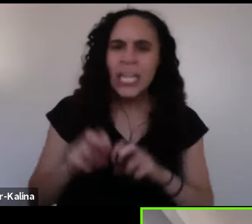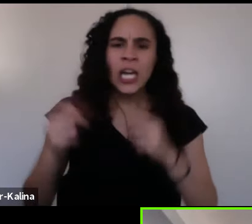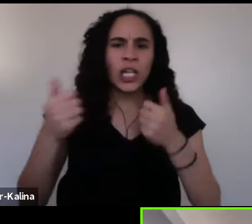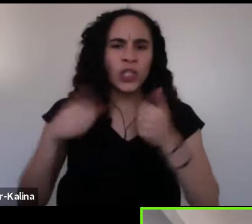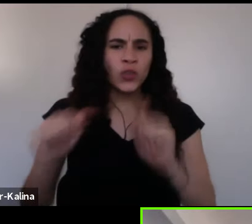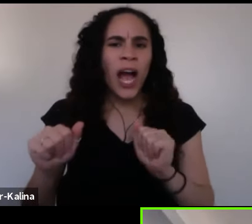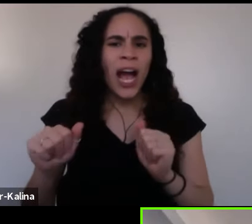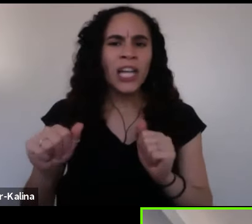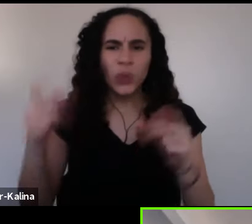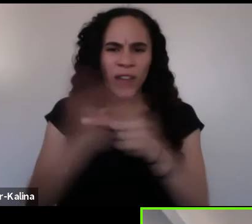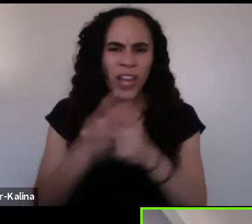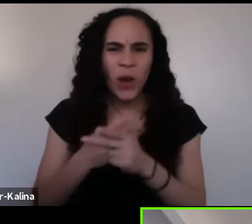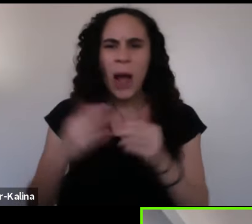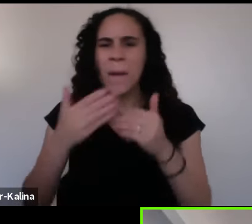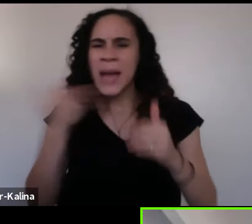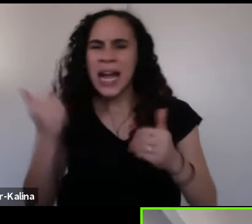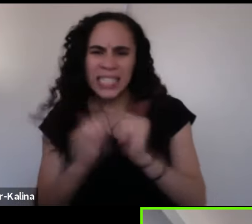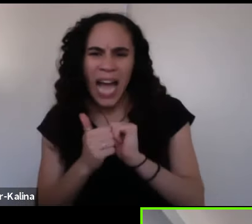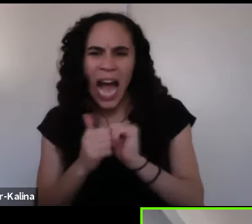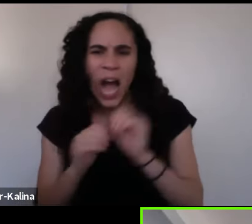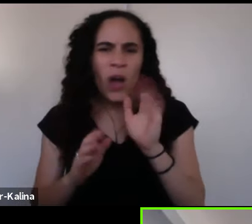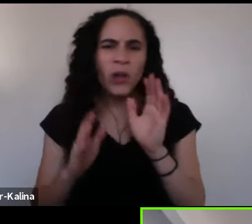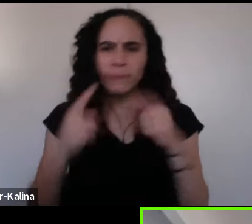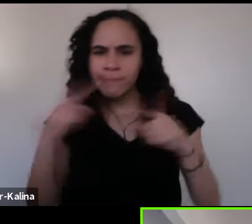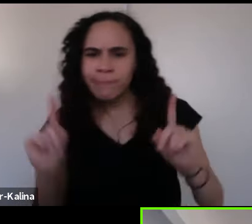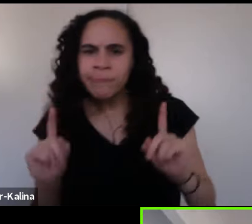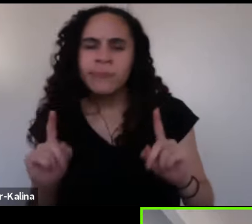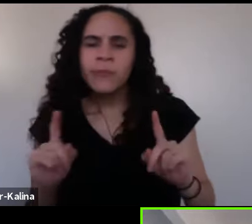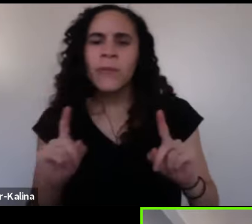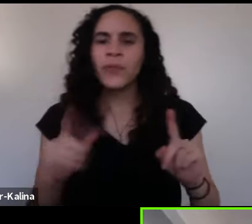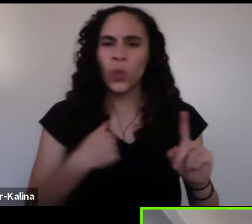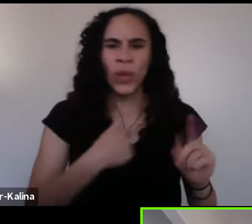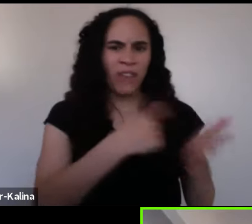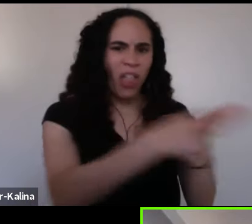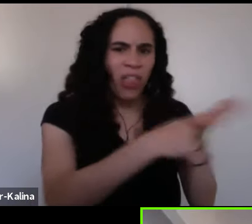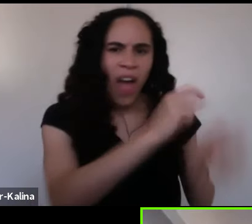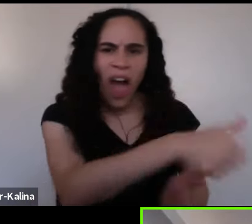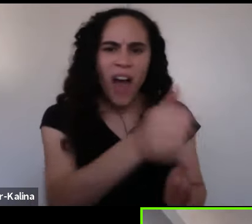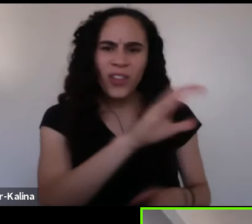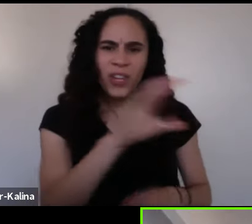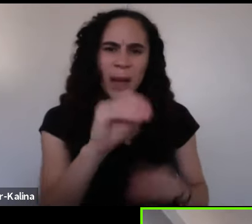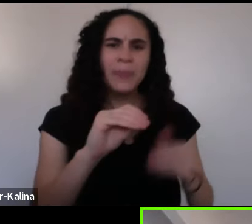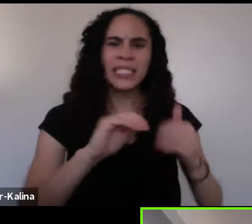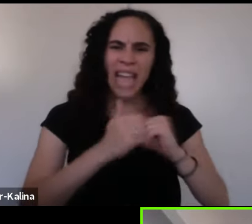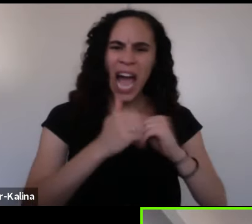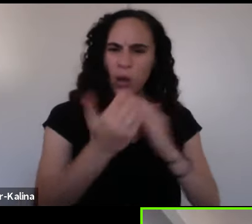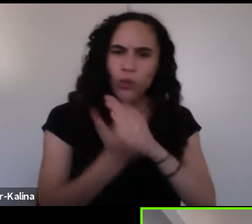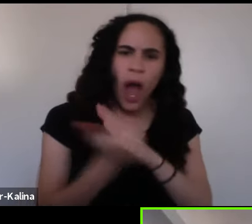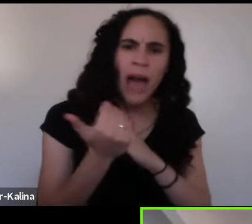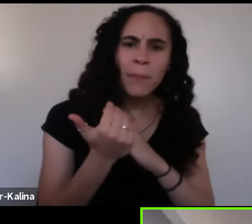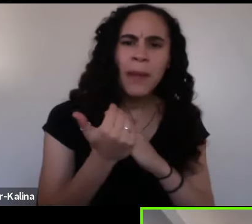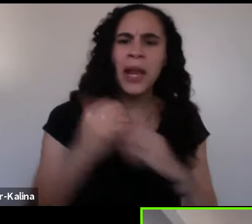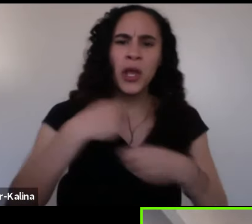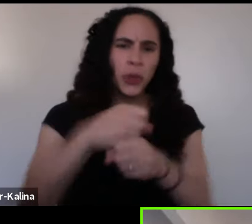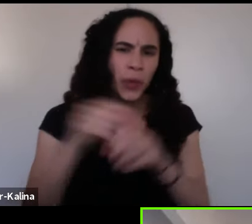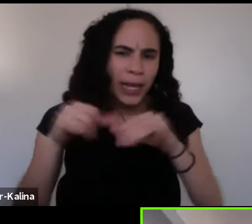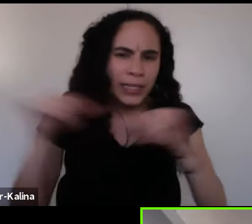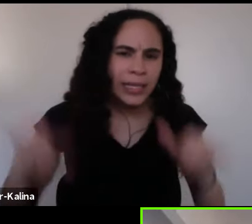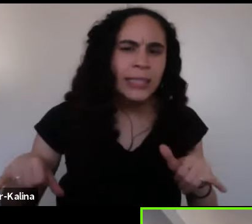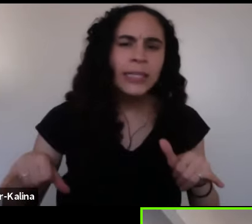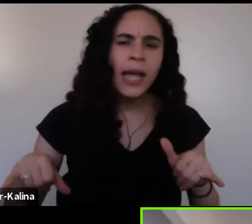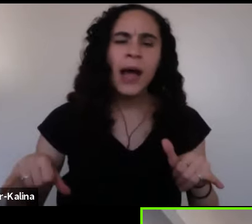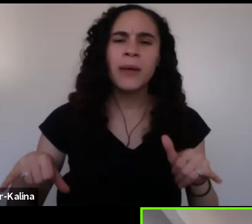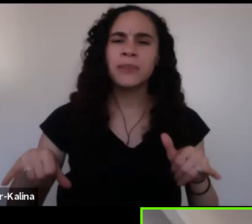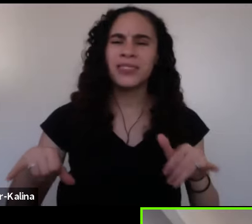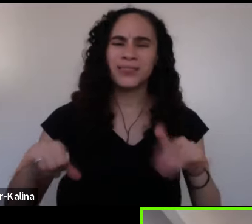talked to different companies that try to figure out a way to sort of automate this, to create systems for it, all these things.